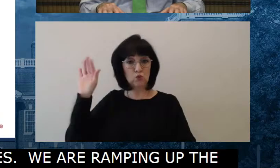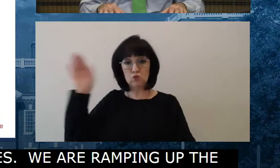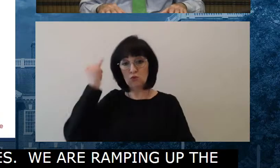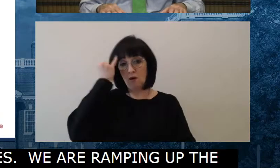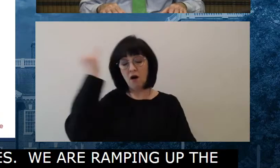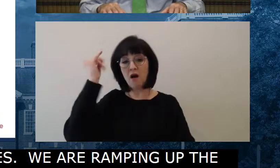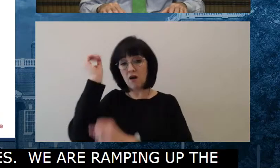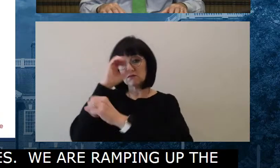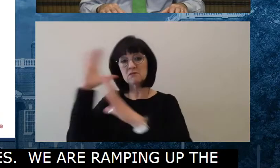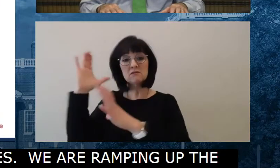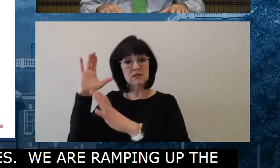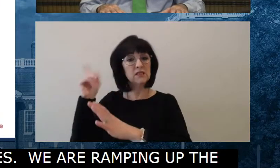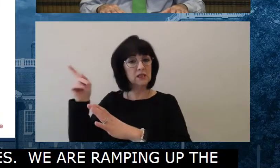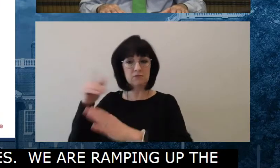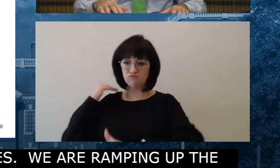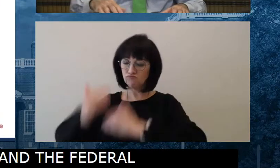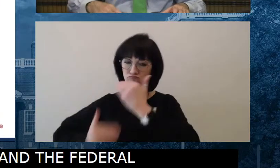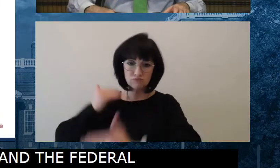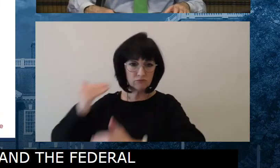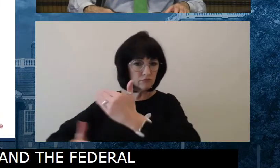and the